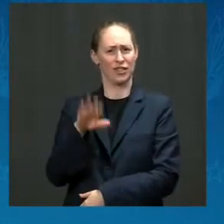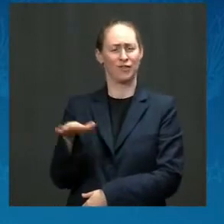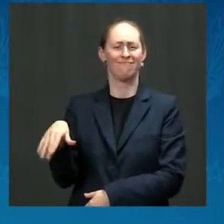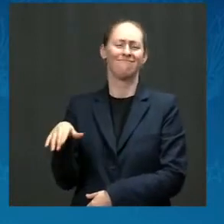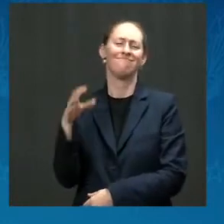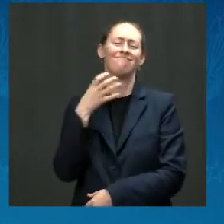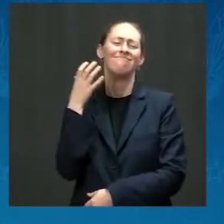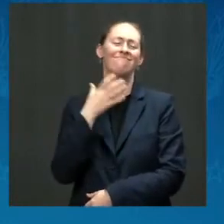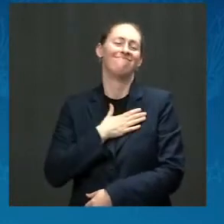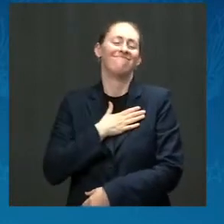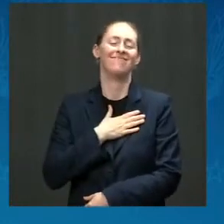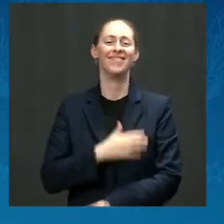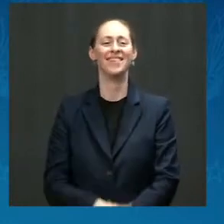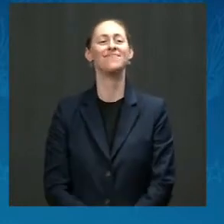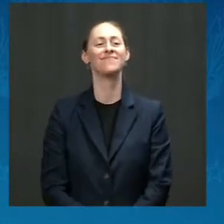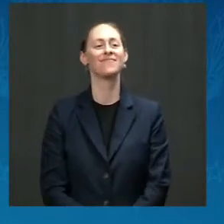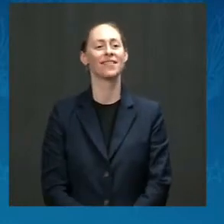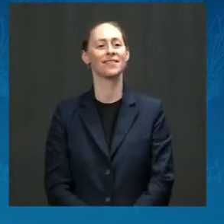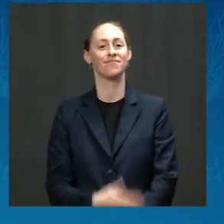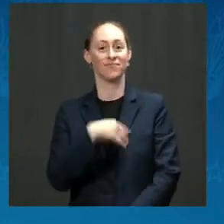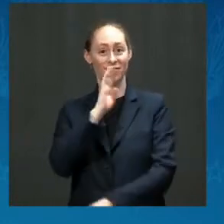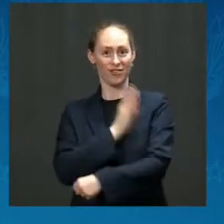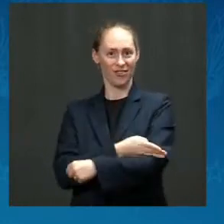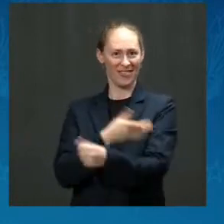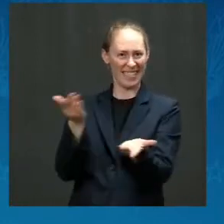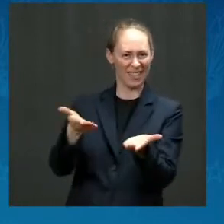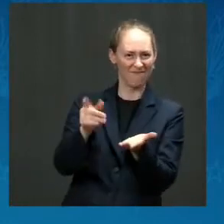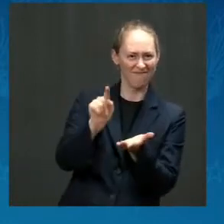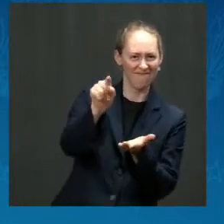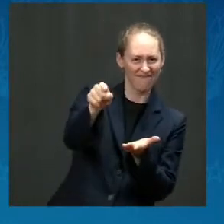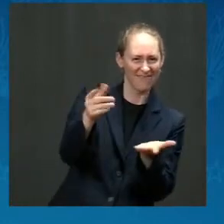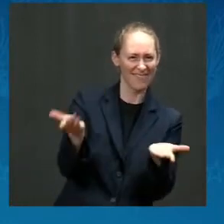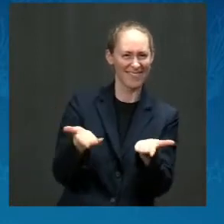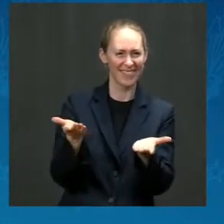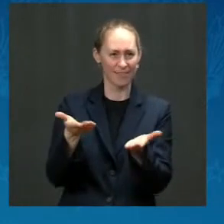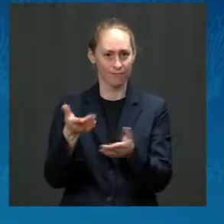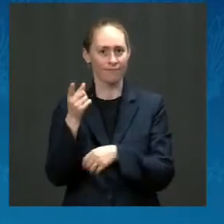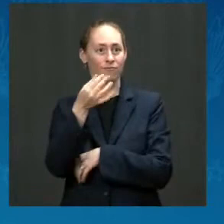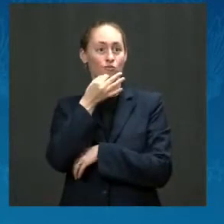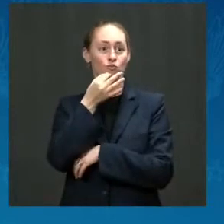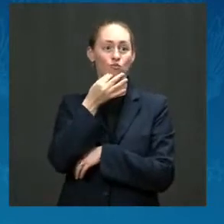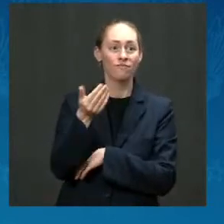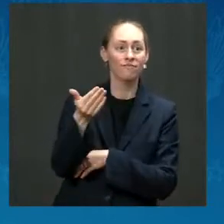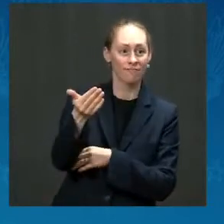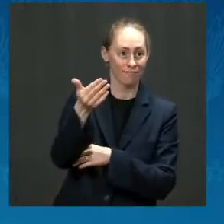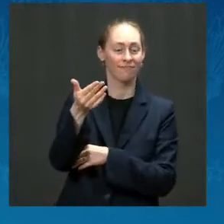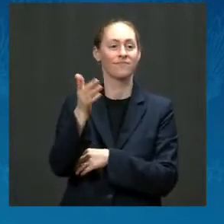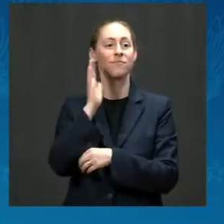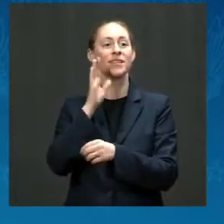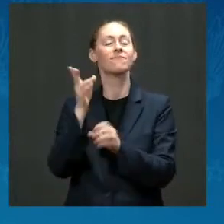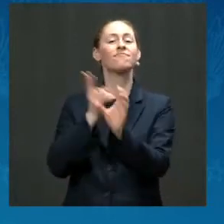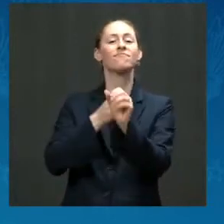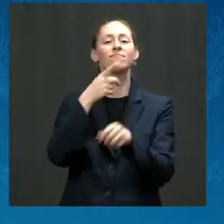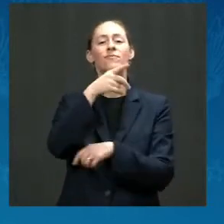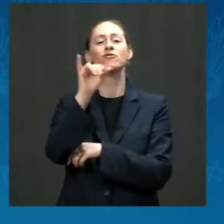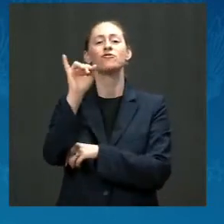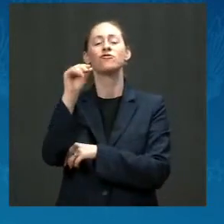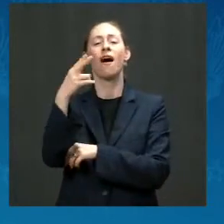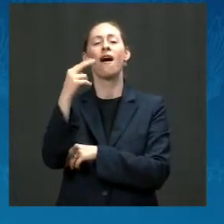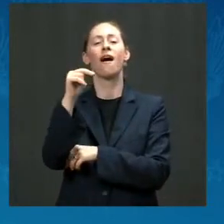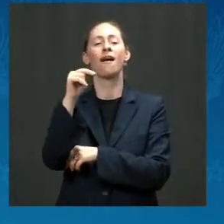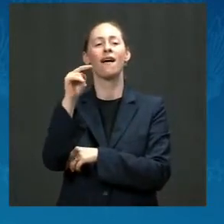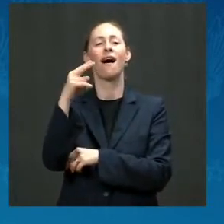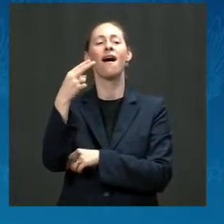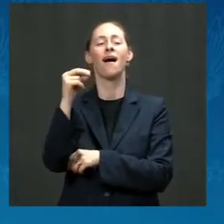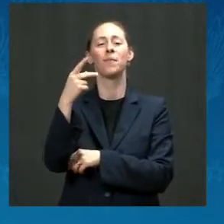start pre-med at Johns Hopkins University in just 2 weeks. My son Simon is at a doctor's appointment with his father right now.